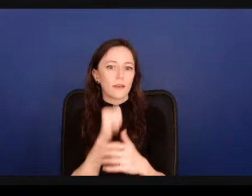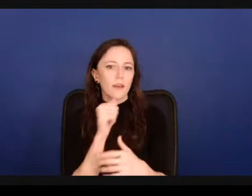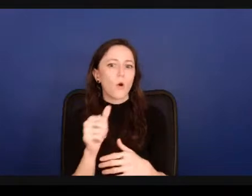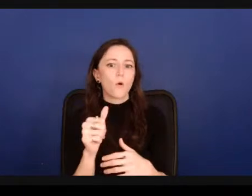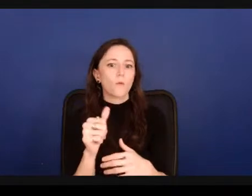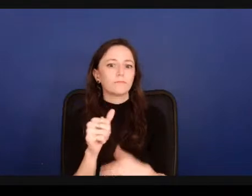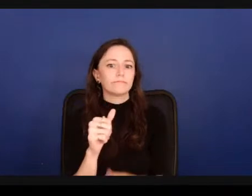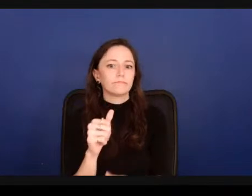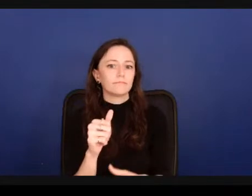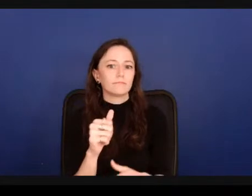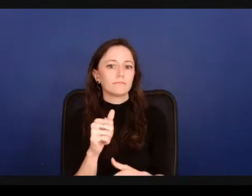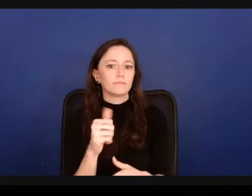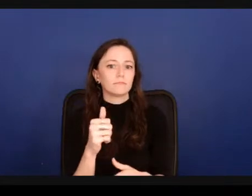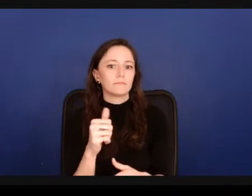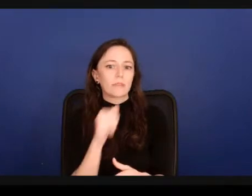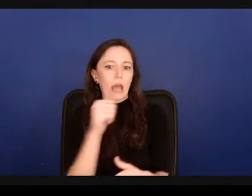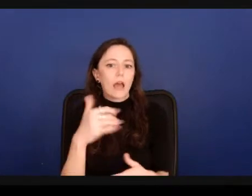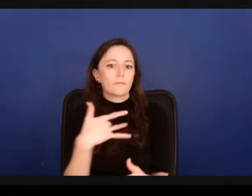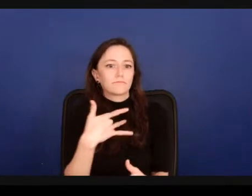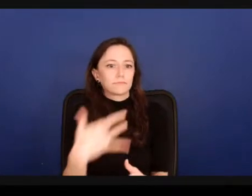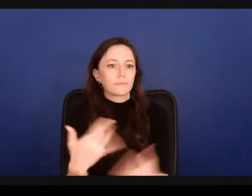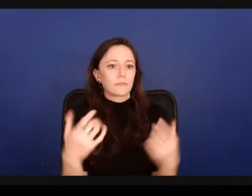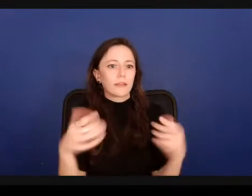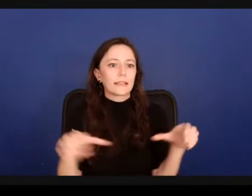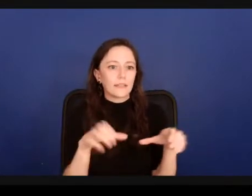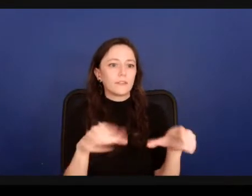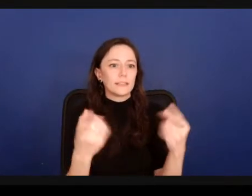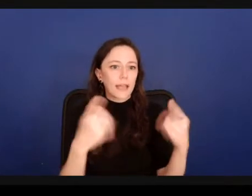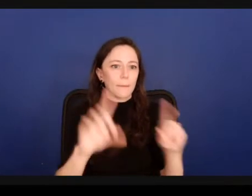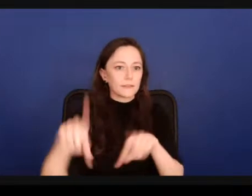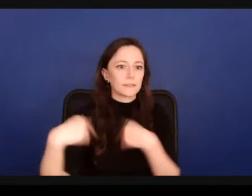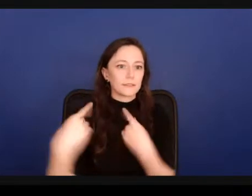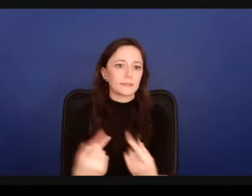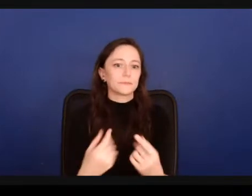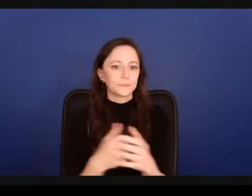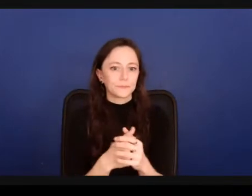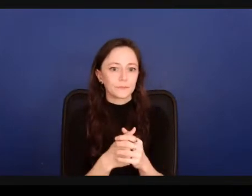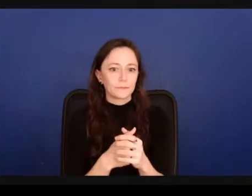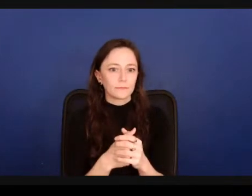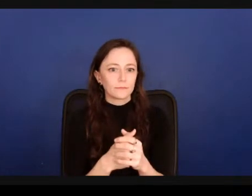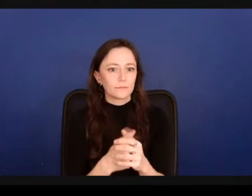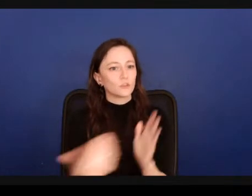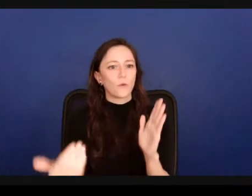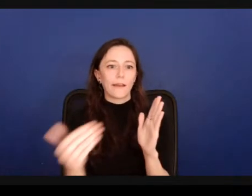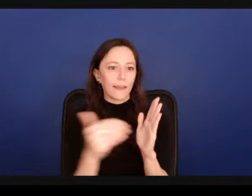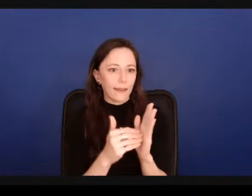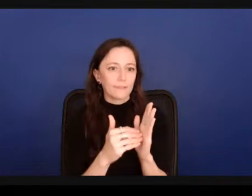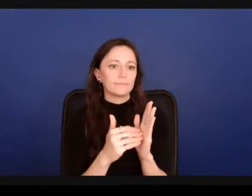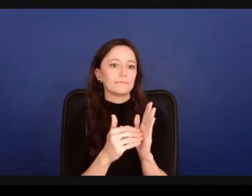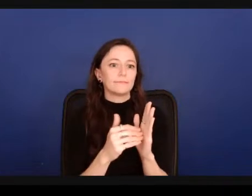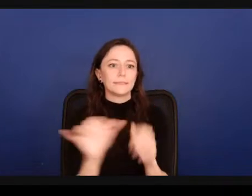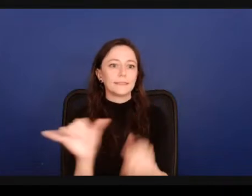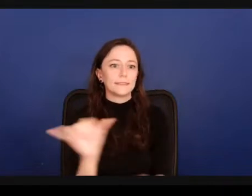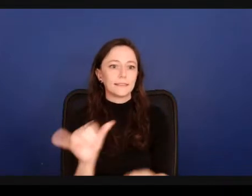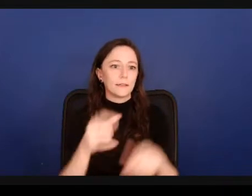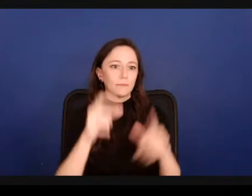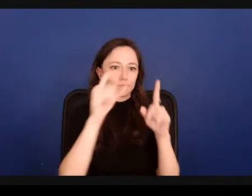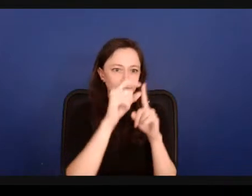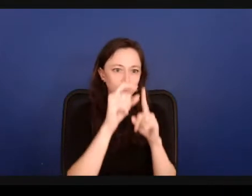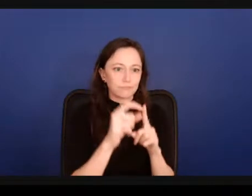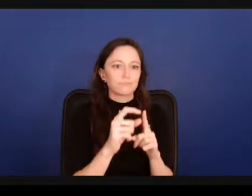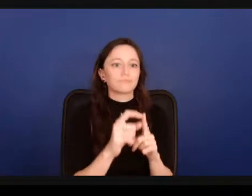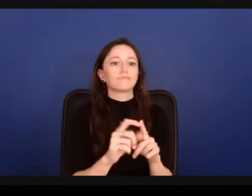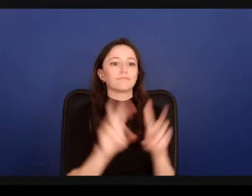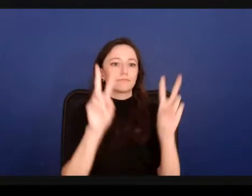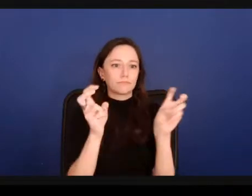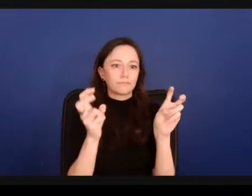So we can come down and we can see that the same text is repeated once again in the days since then about how